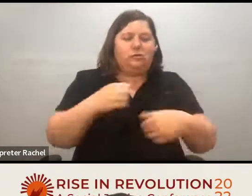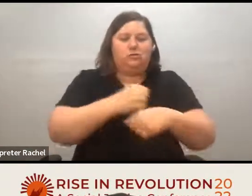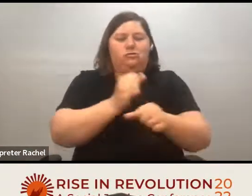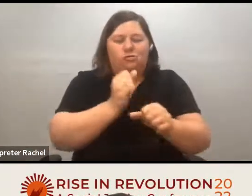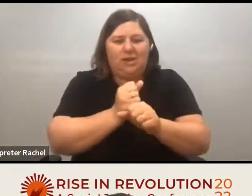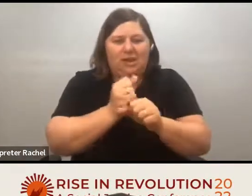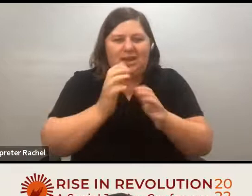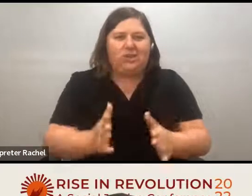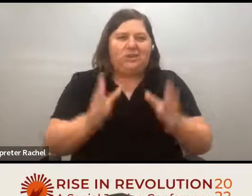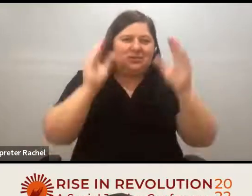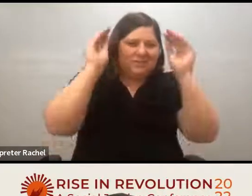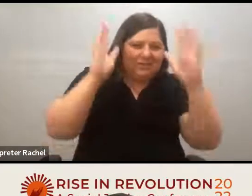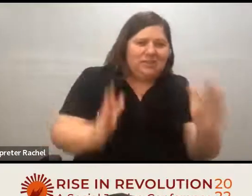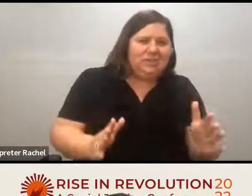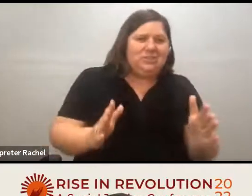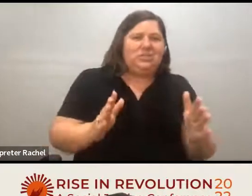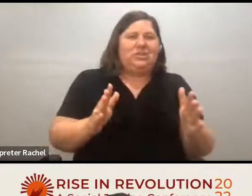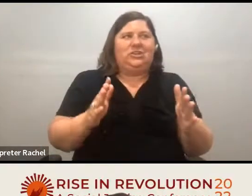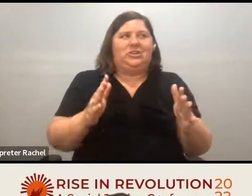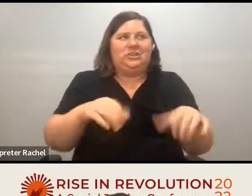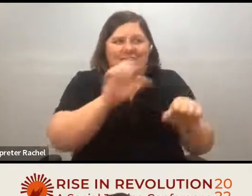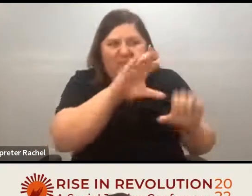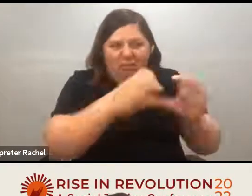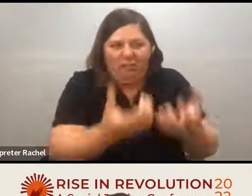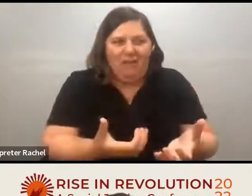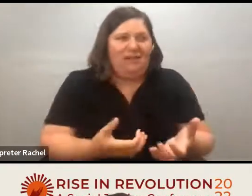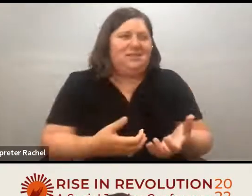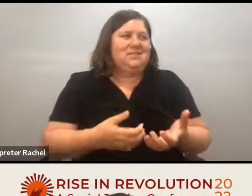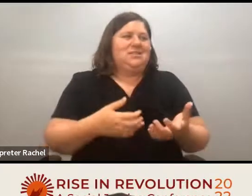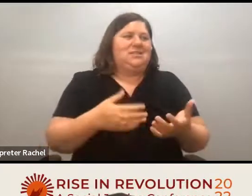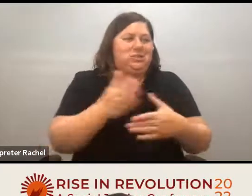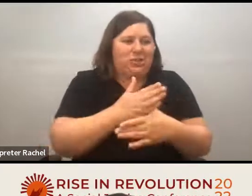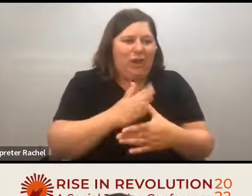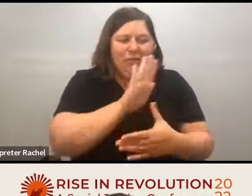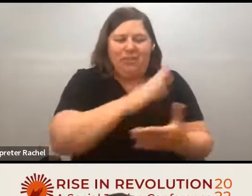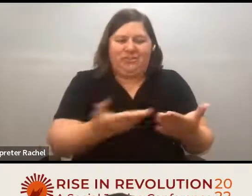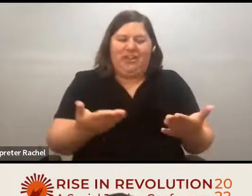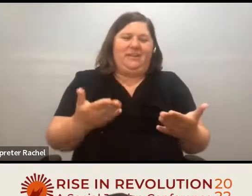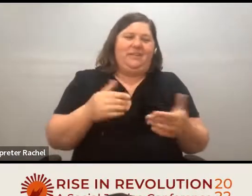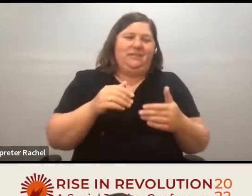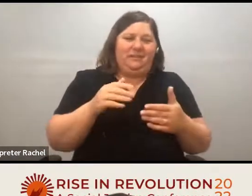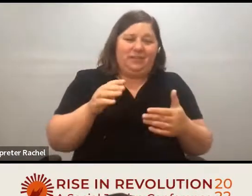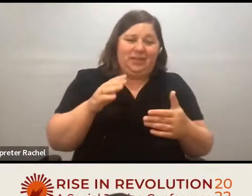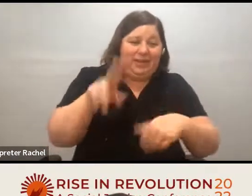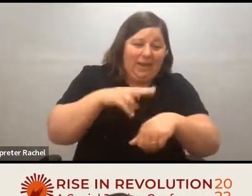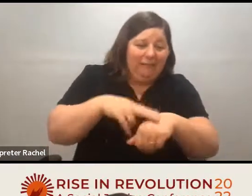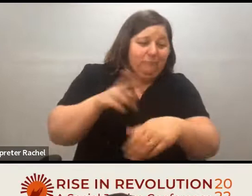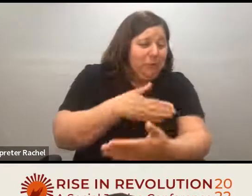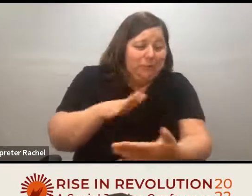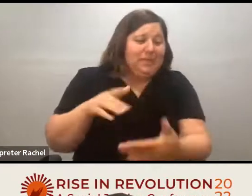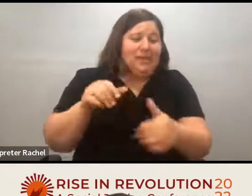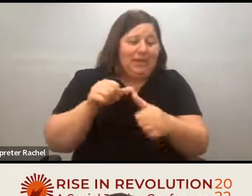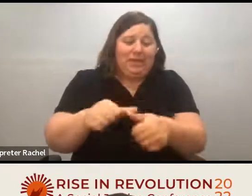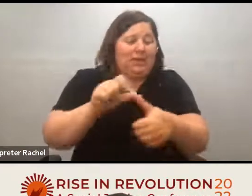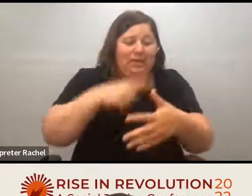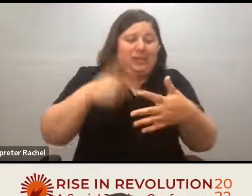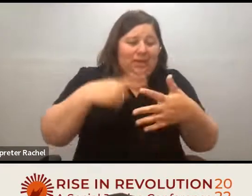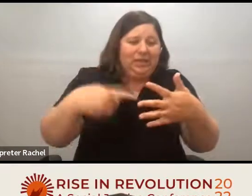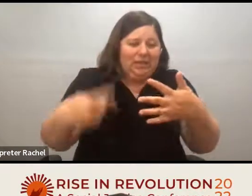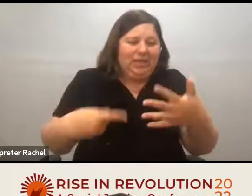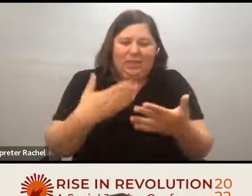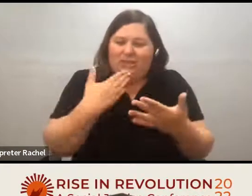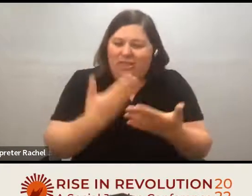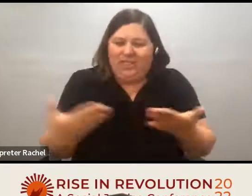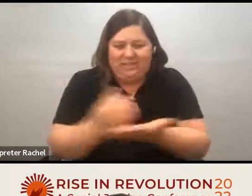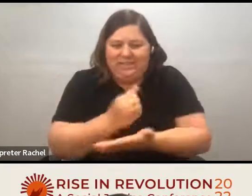Native teachers. I could go on. Listen Native music. there's lots of good things to do.